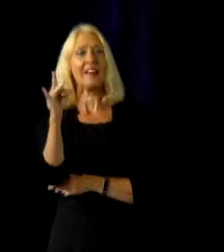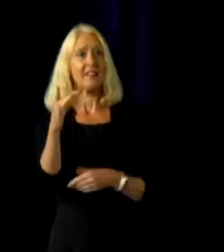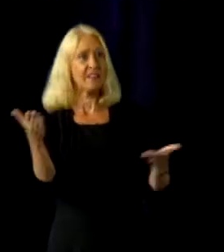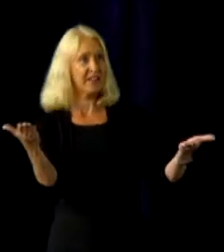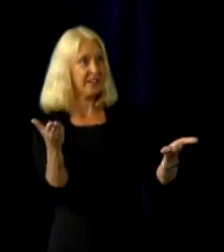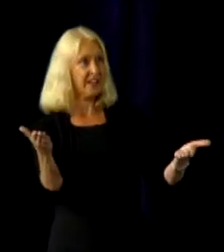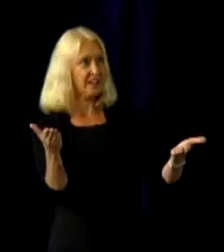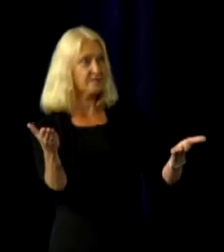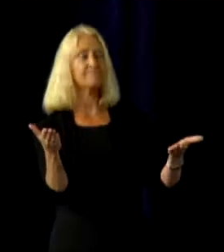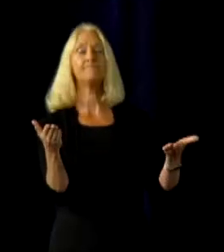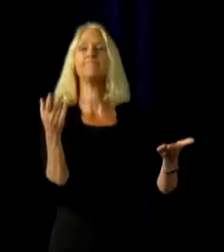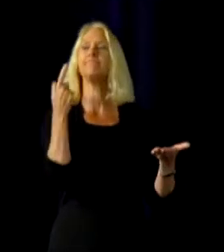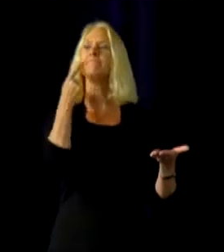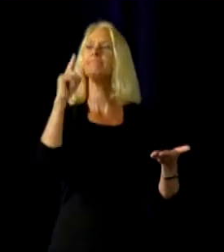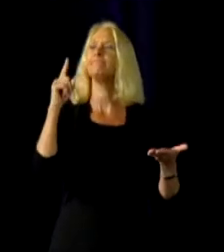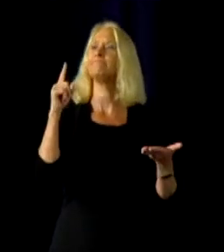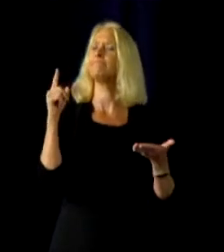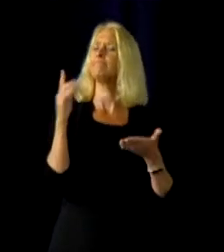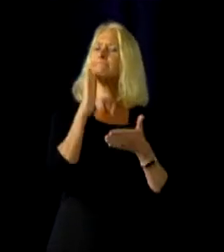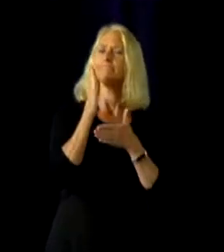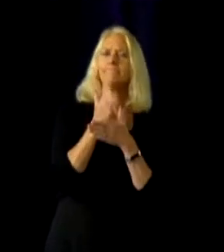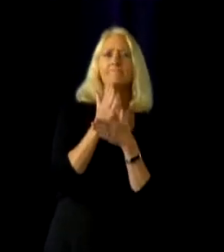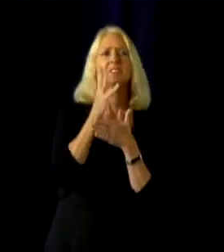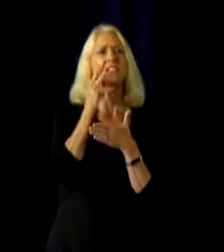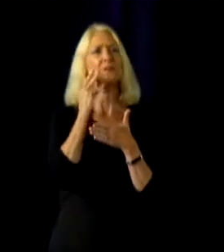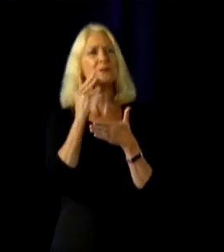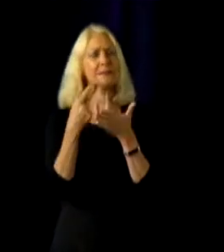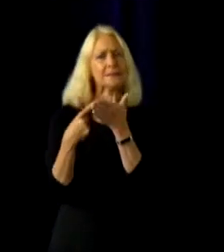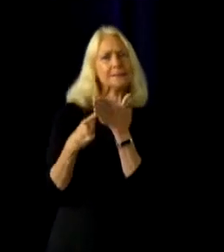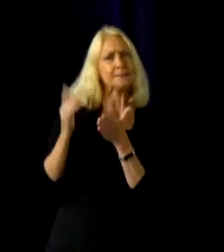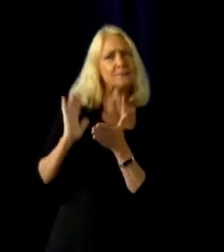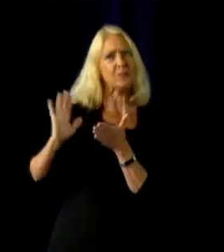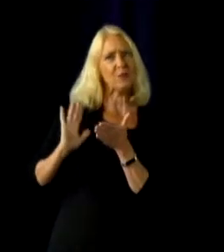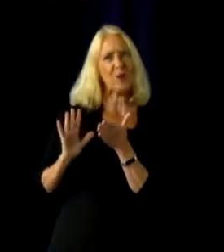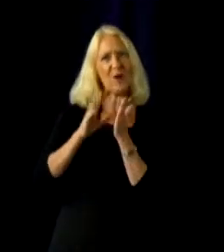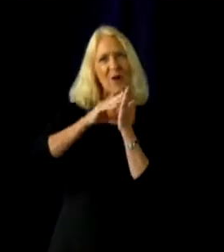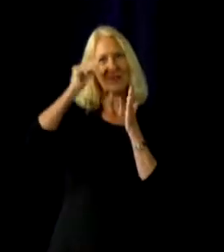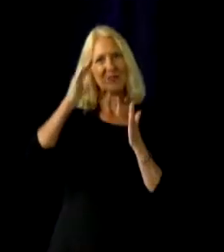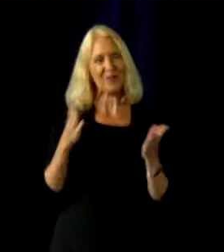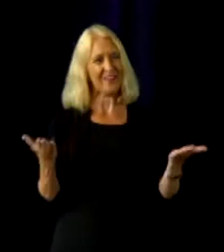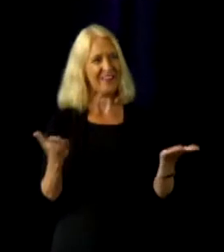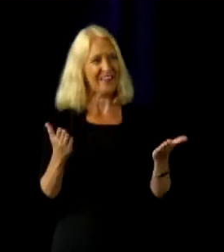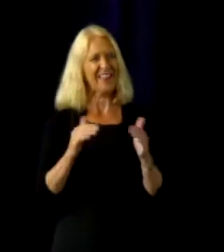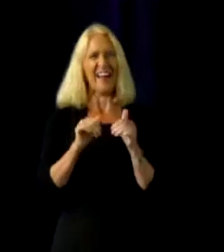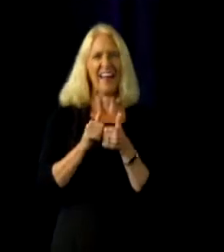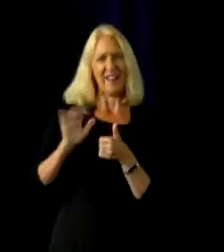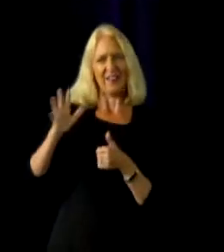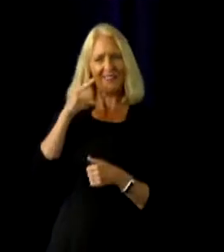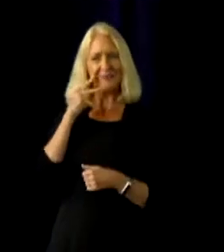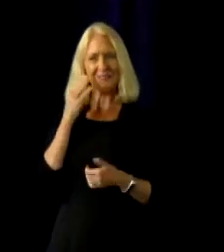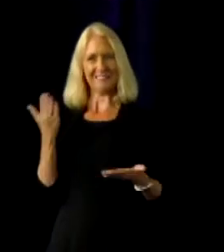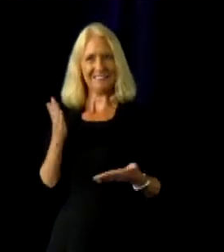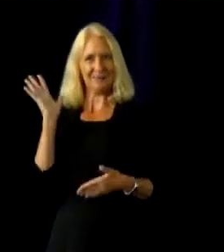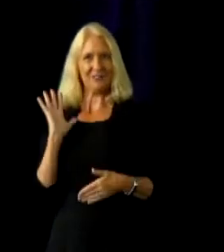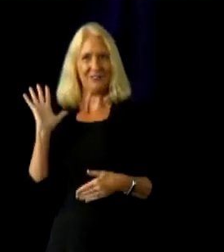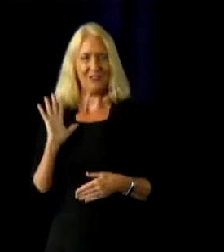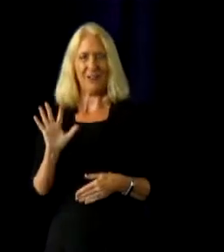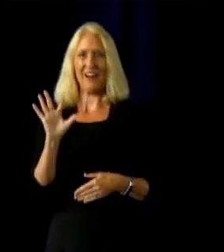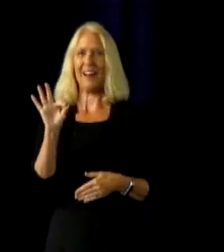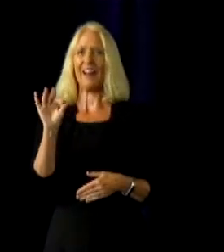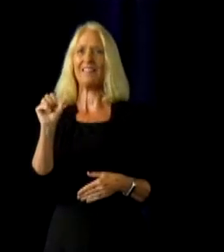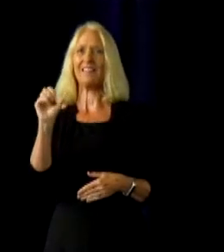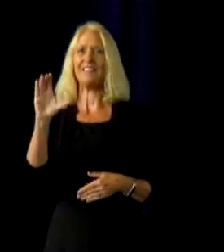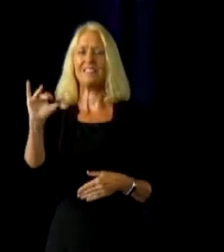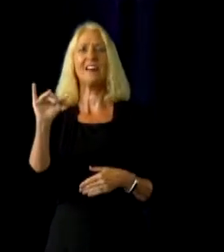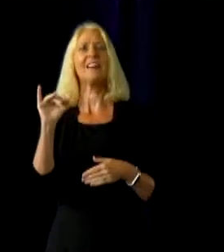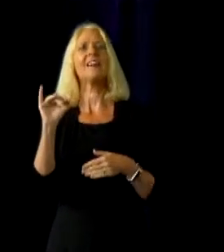today to share their experiences as a student and how their time here at FSCJ shape their